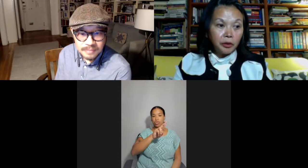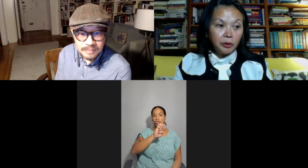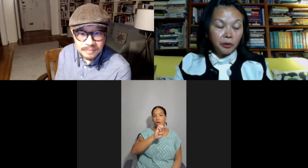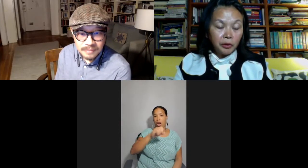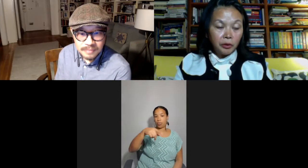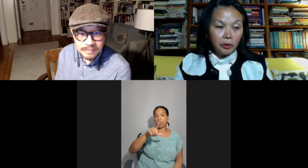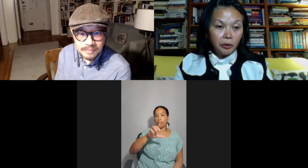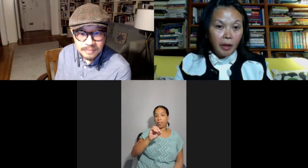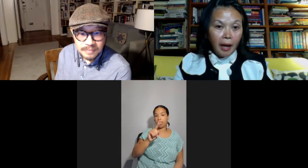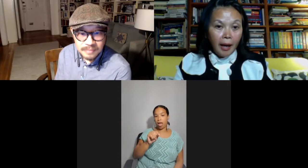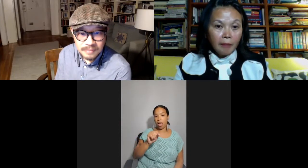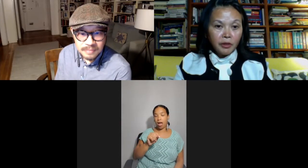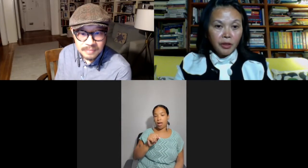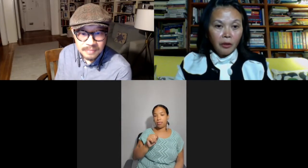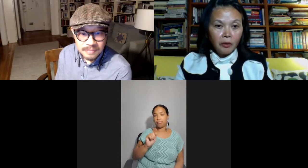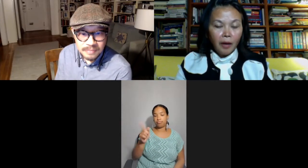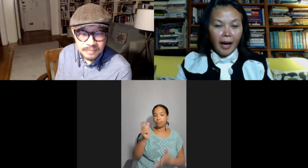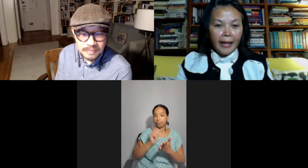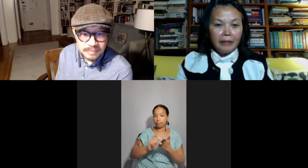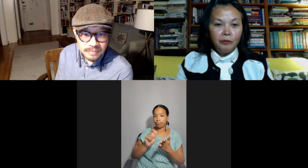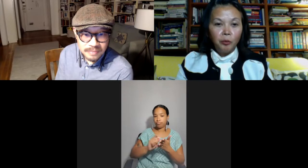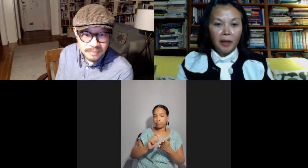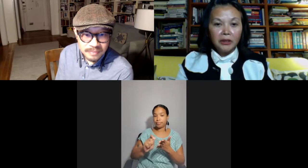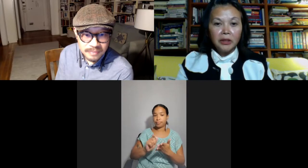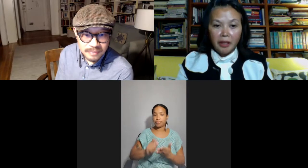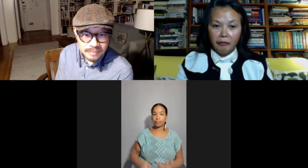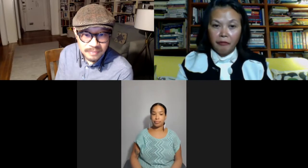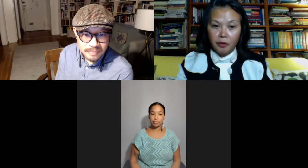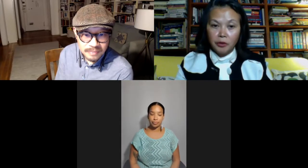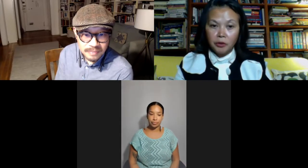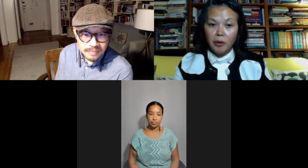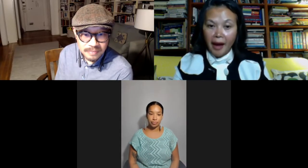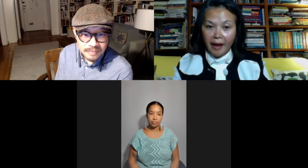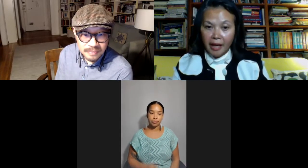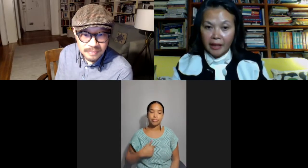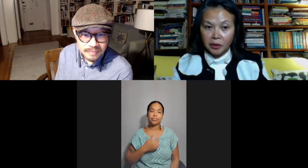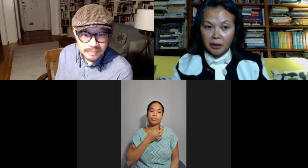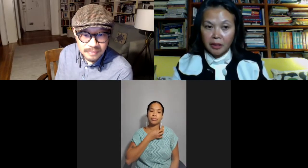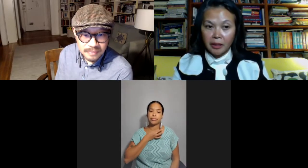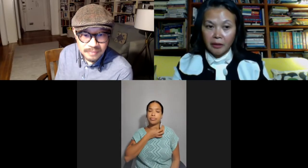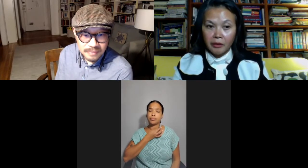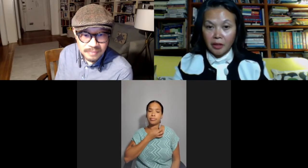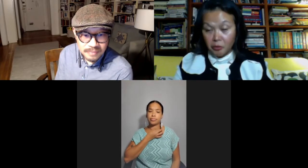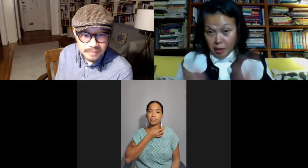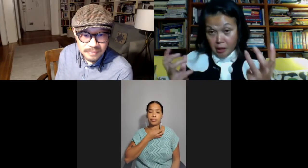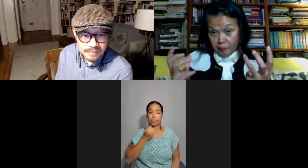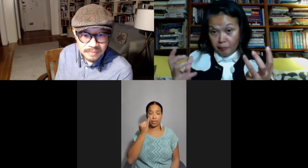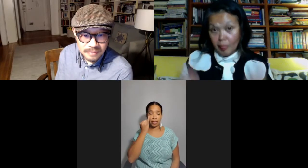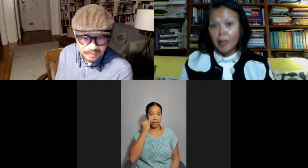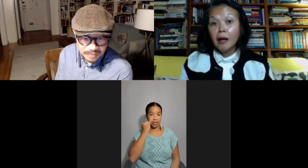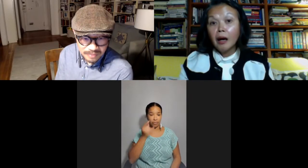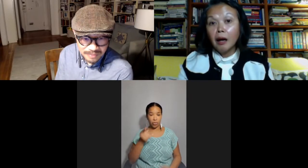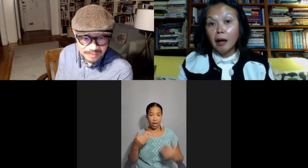you choose to do. So I wonder if you do have actually a theory